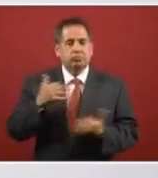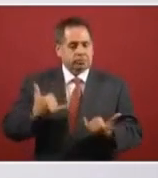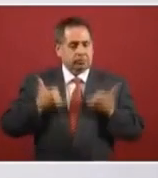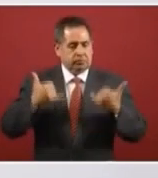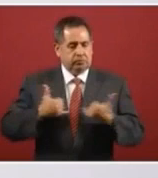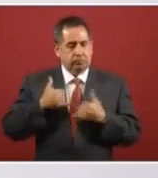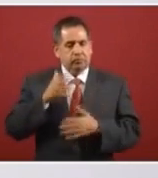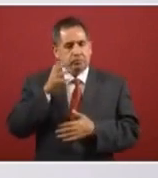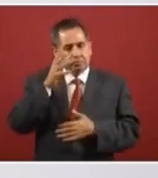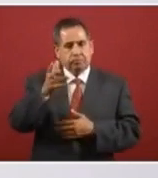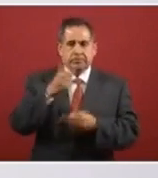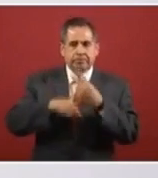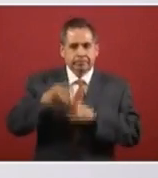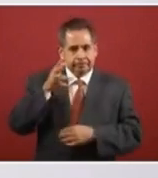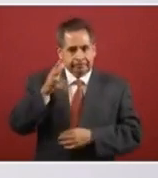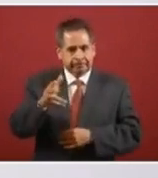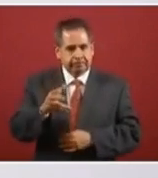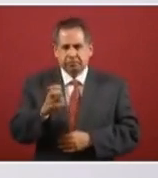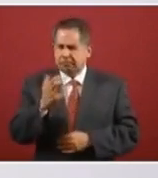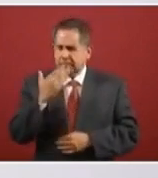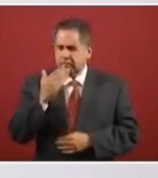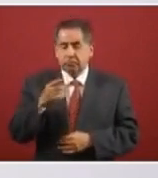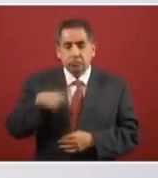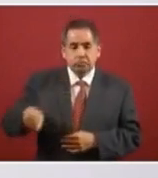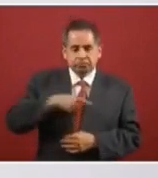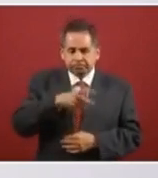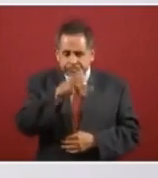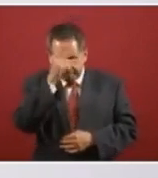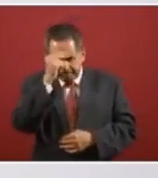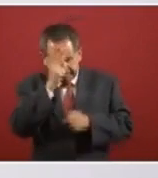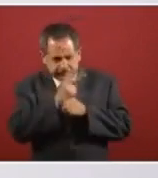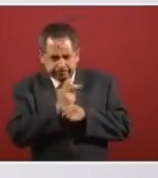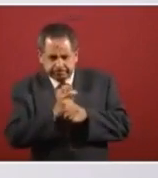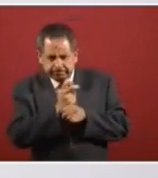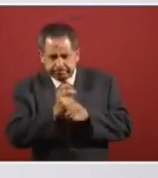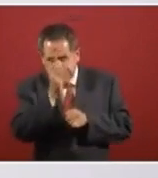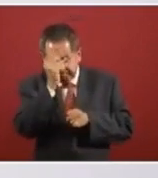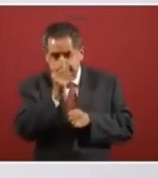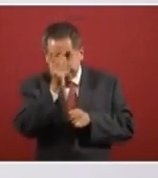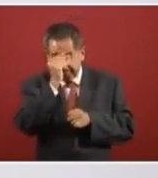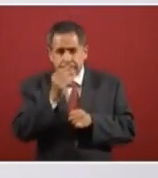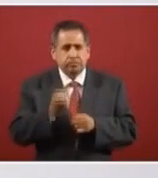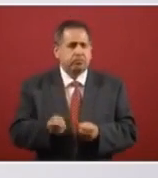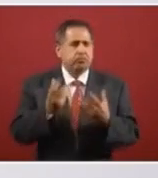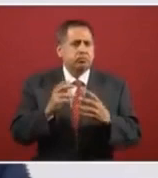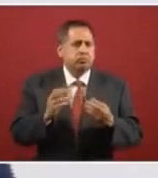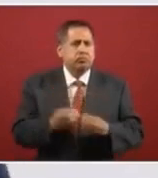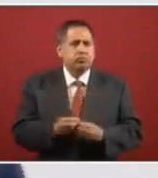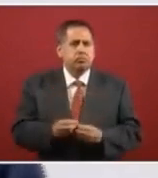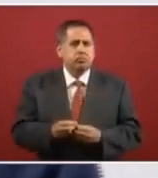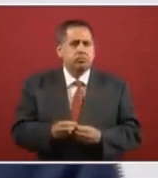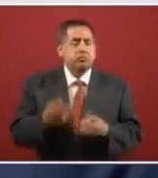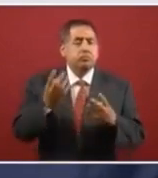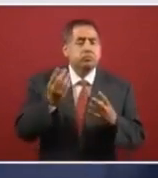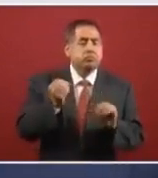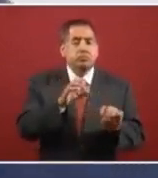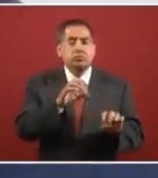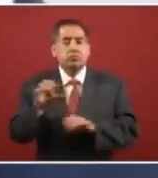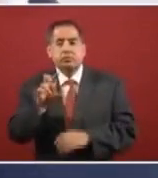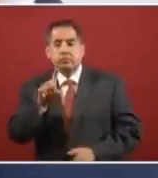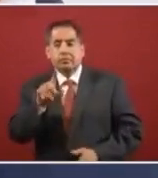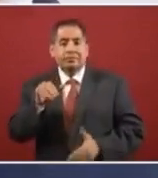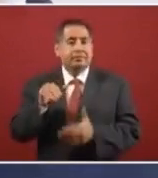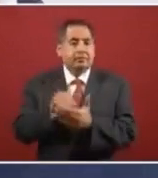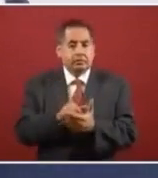creating the future artists as apprentices we have nine hundred thousand thirty